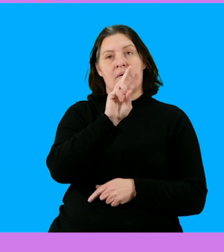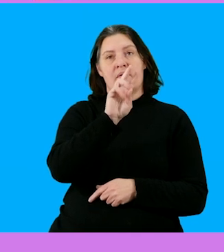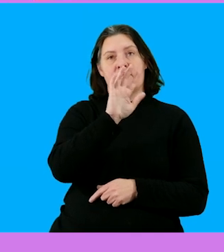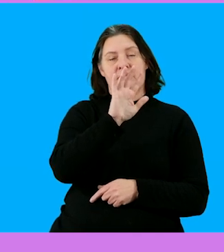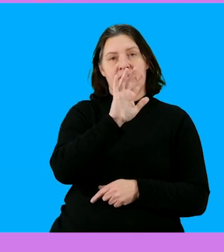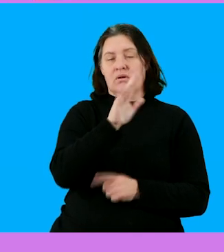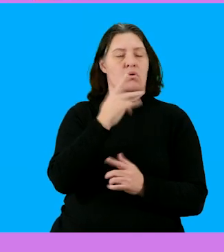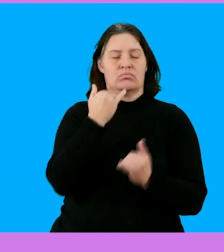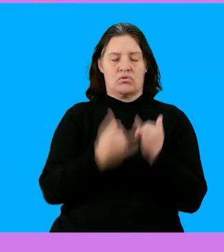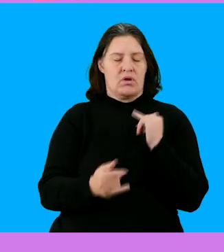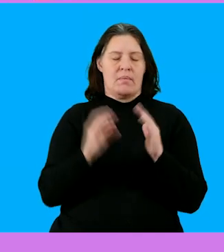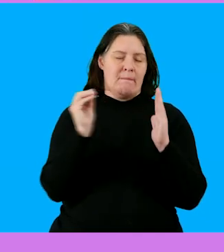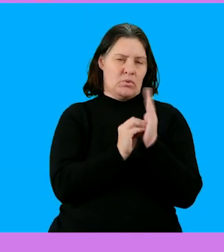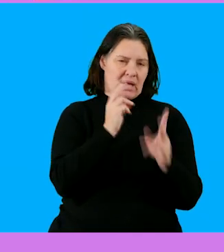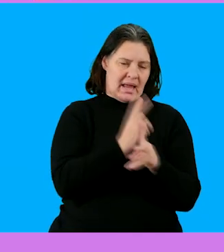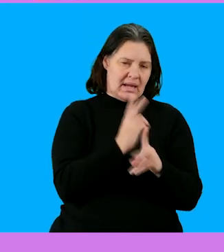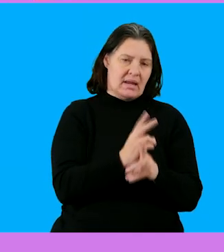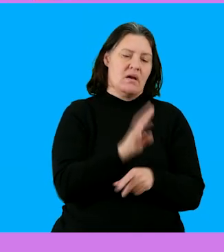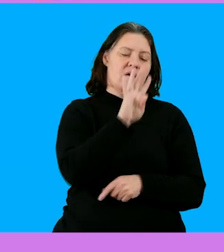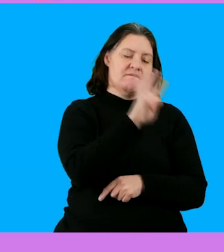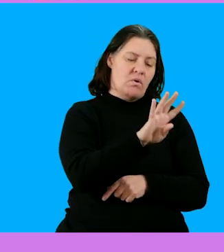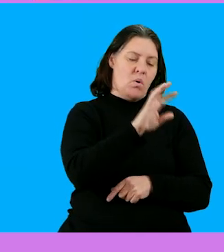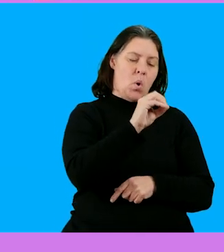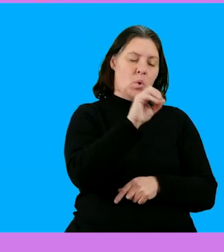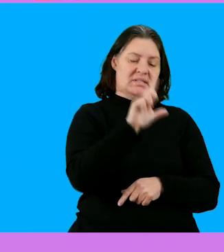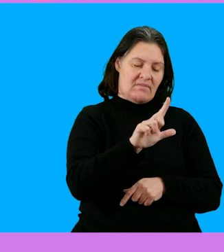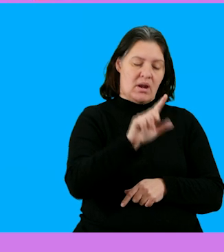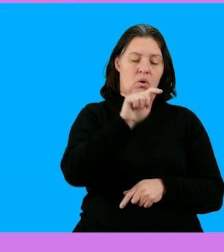254. Okay, sorry, let me just type that in again.